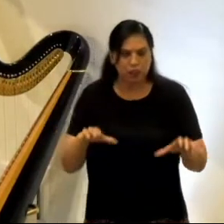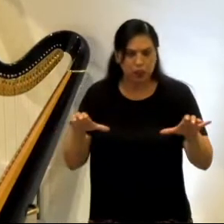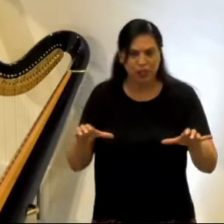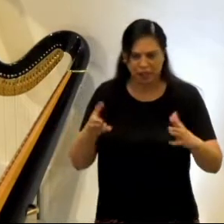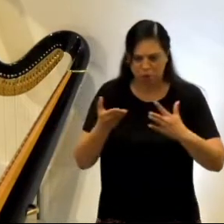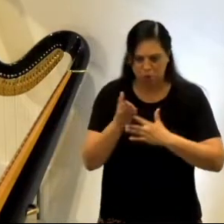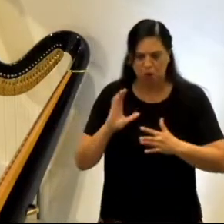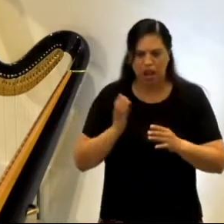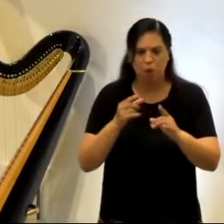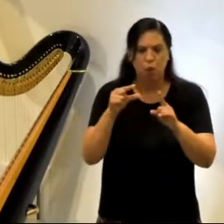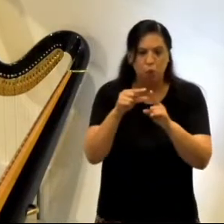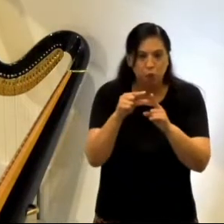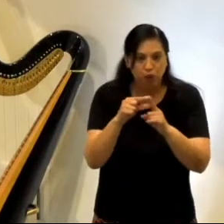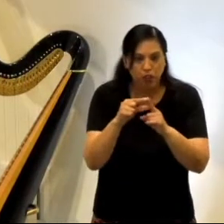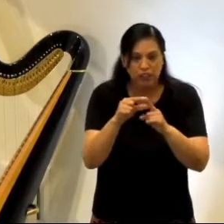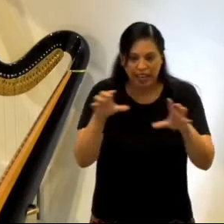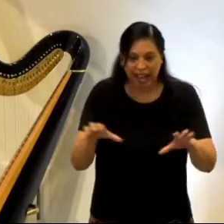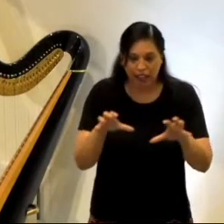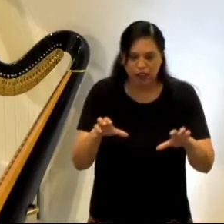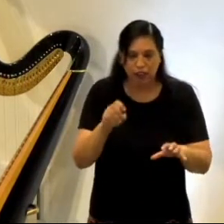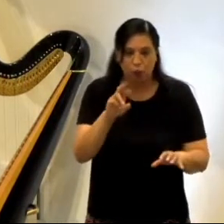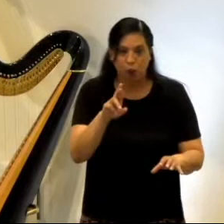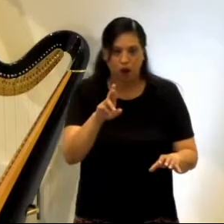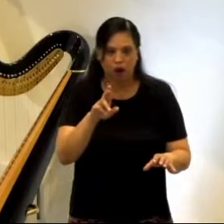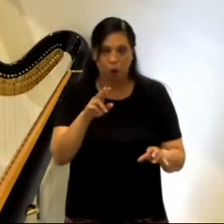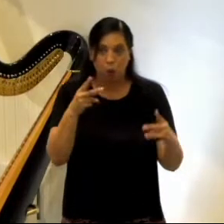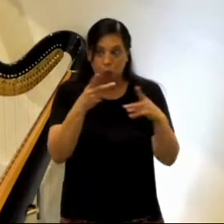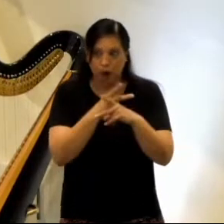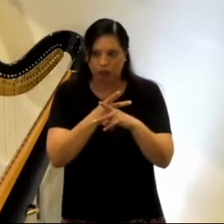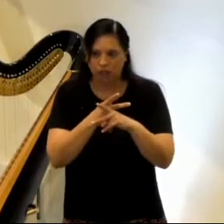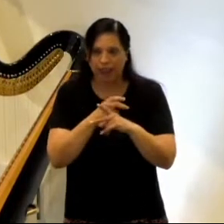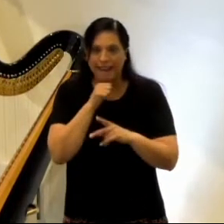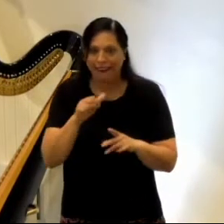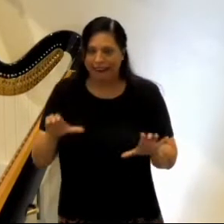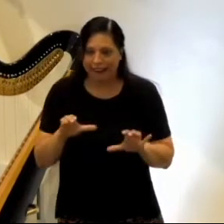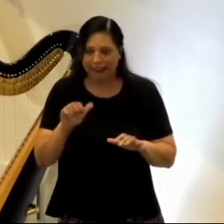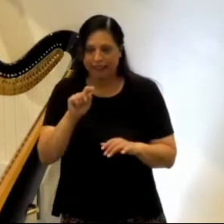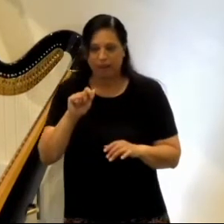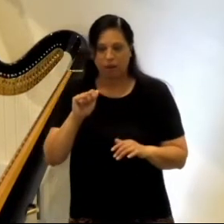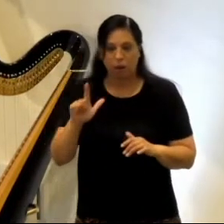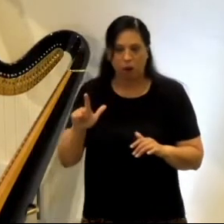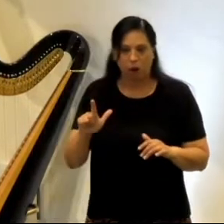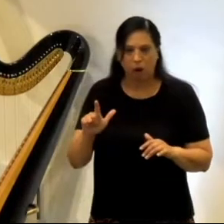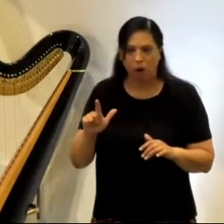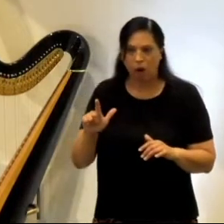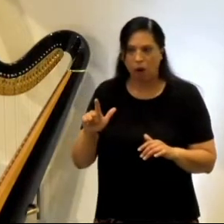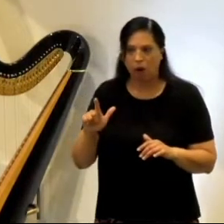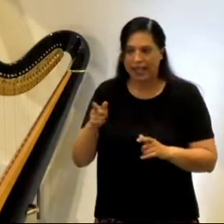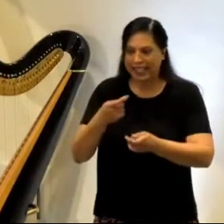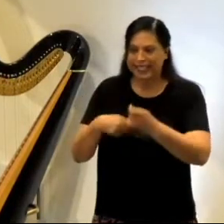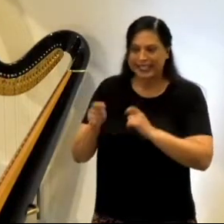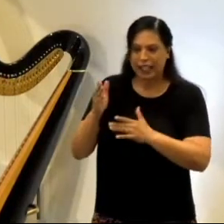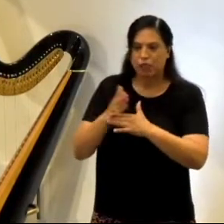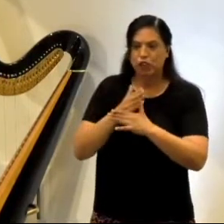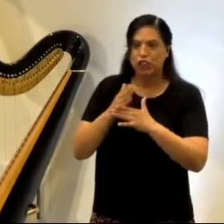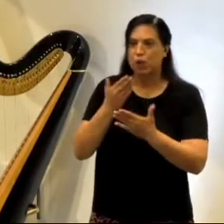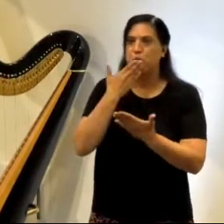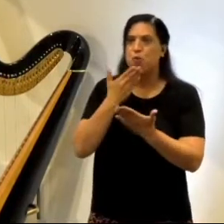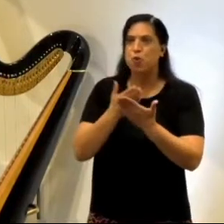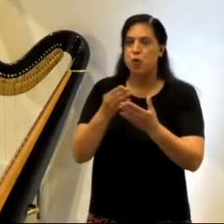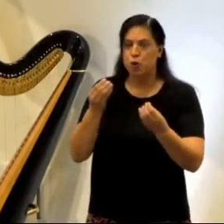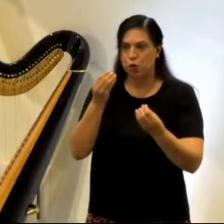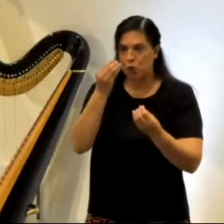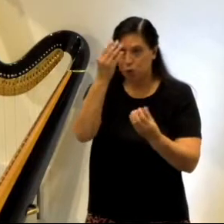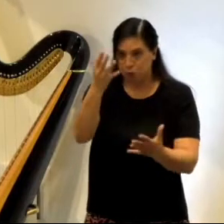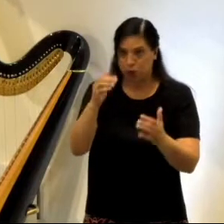through our inaction. We haven't always been God's Pentecost people. Instead of sharing the good news of Jesus with